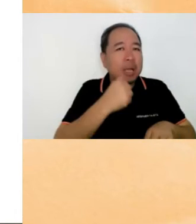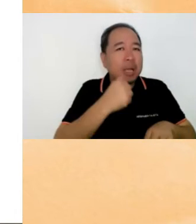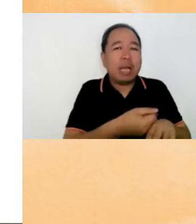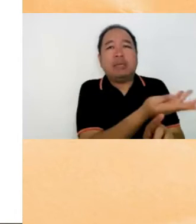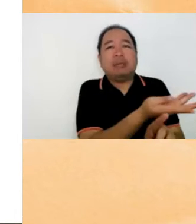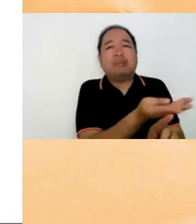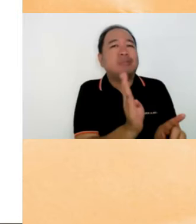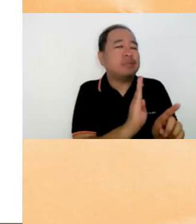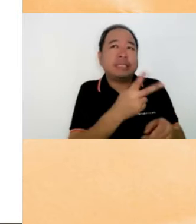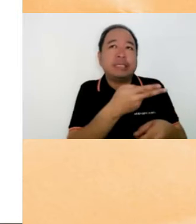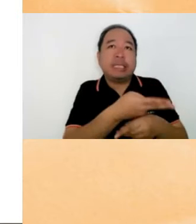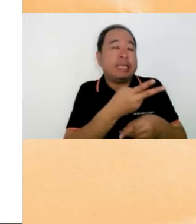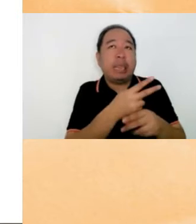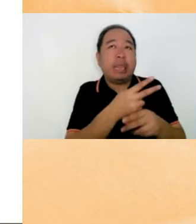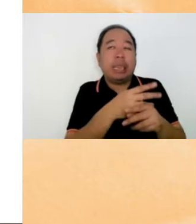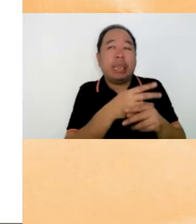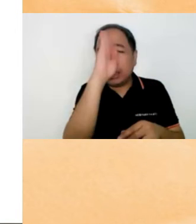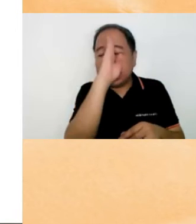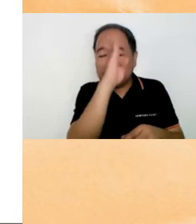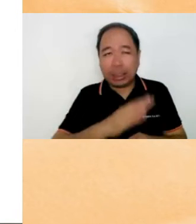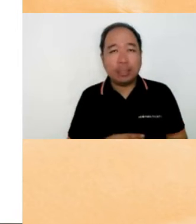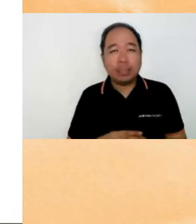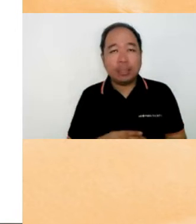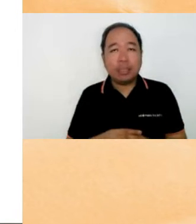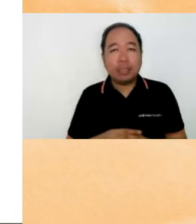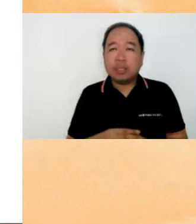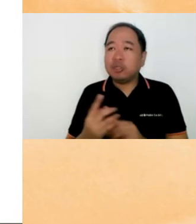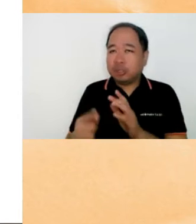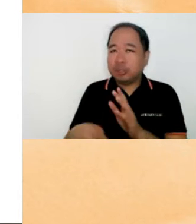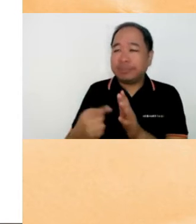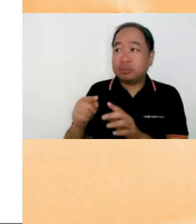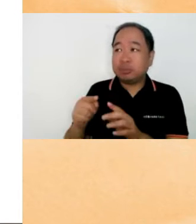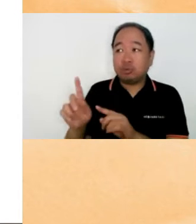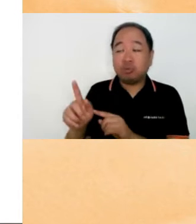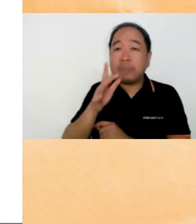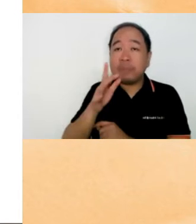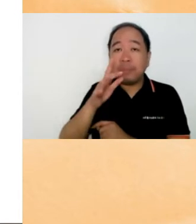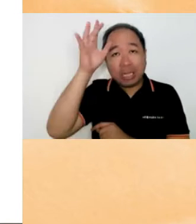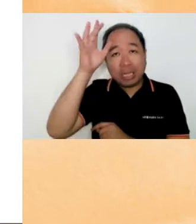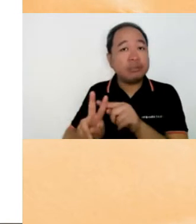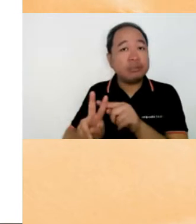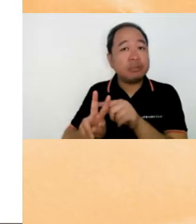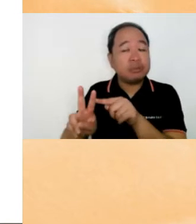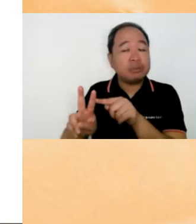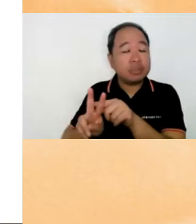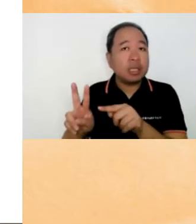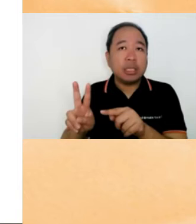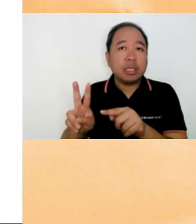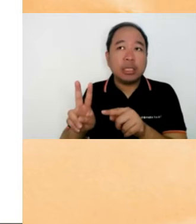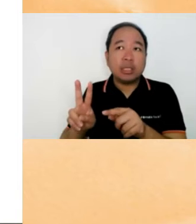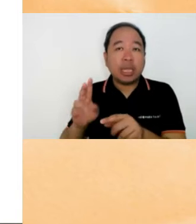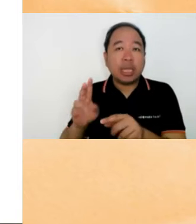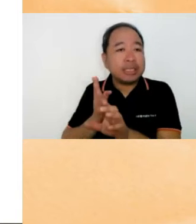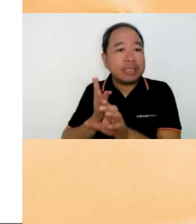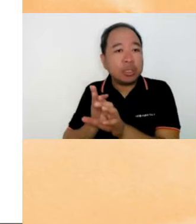psychological problems in the parent may also affect the interaction with the child and consequently the